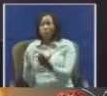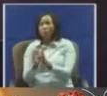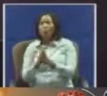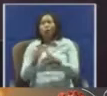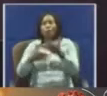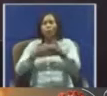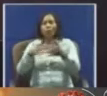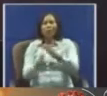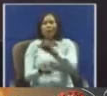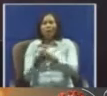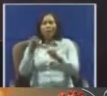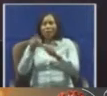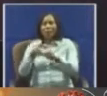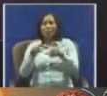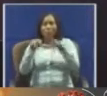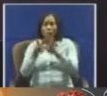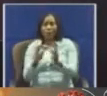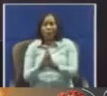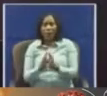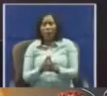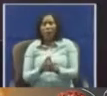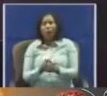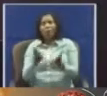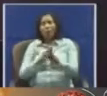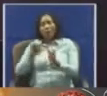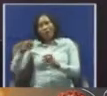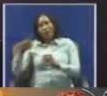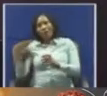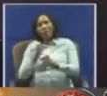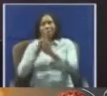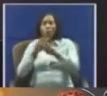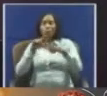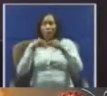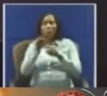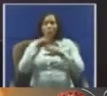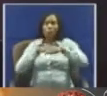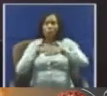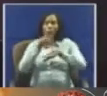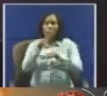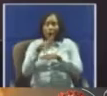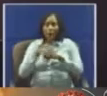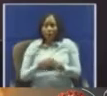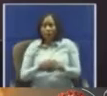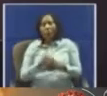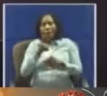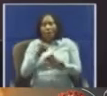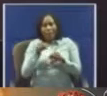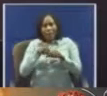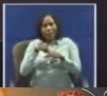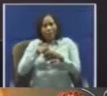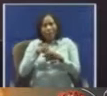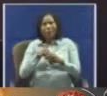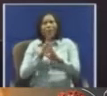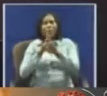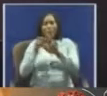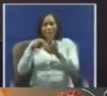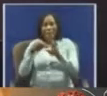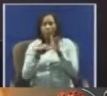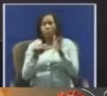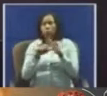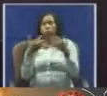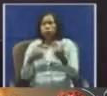this regard. And I might touch on that in the other reports. But as we consider this report, it is also crucial, and it would be